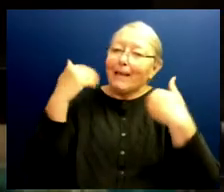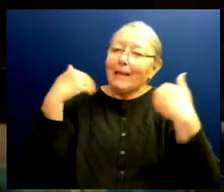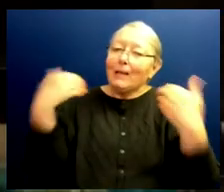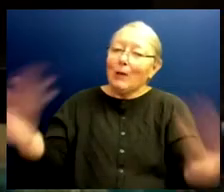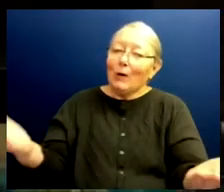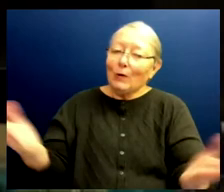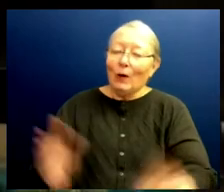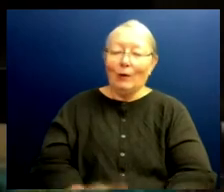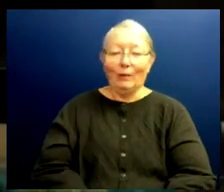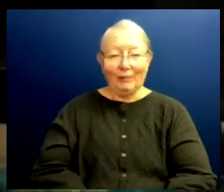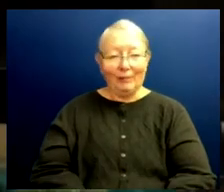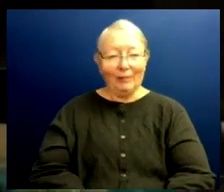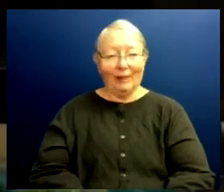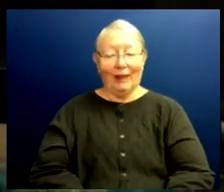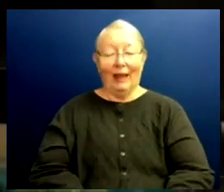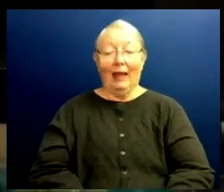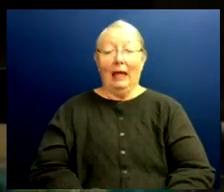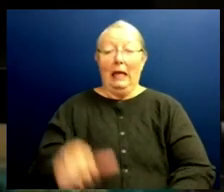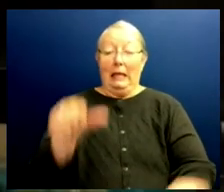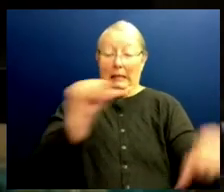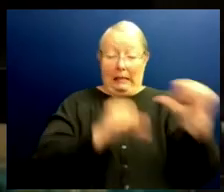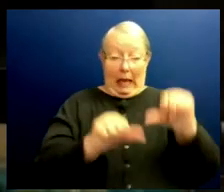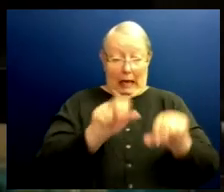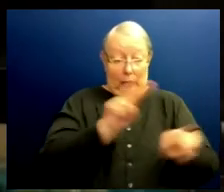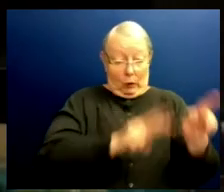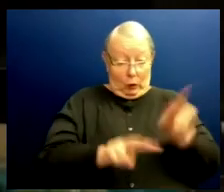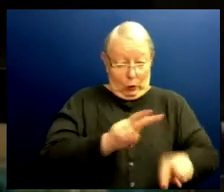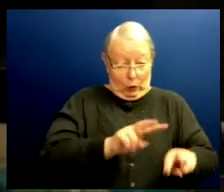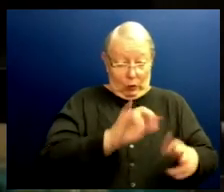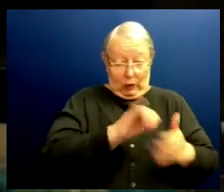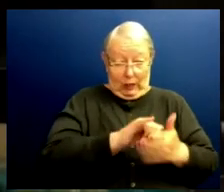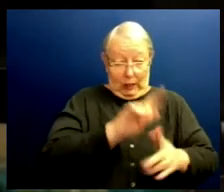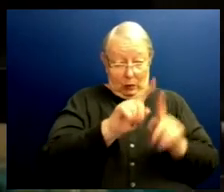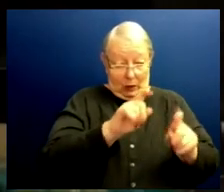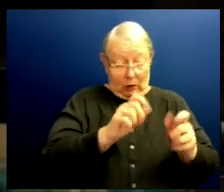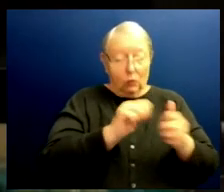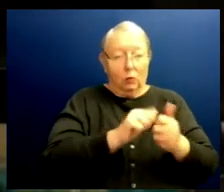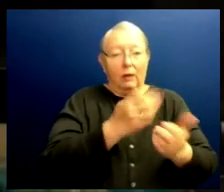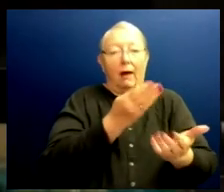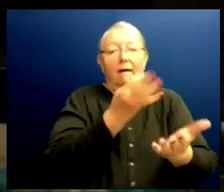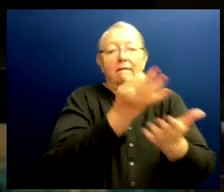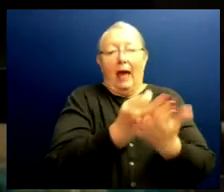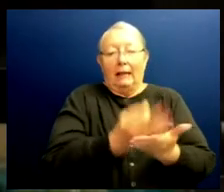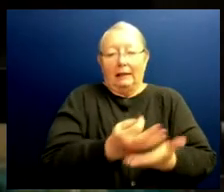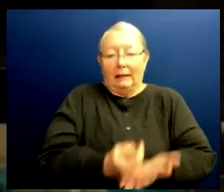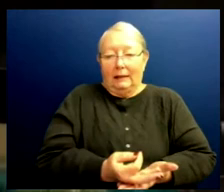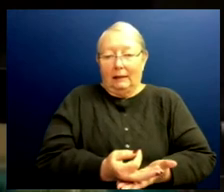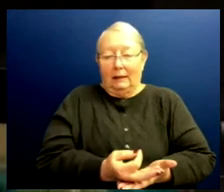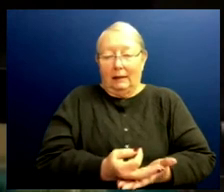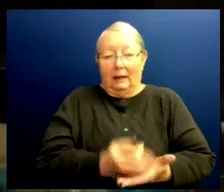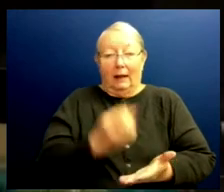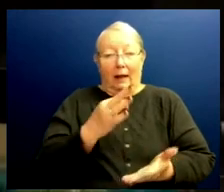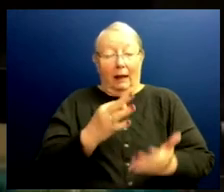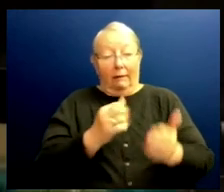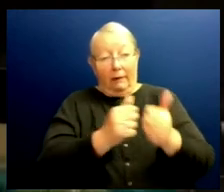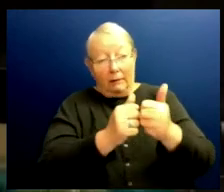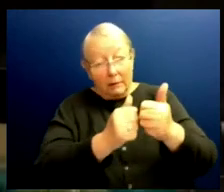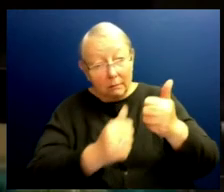science addresses those questions about which we have facts. And so anything that goes beyond that, about